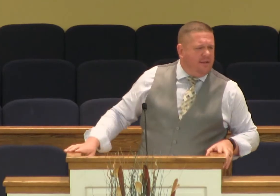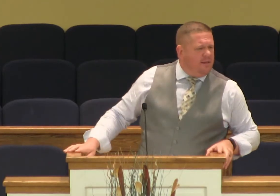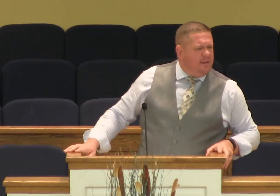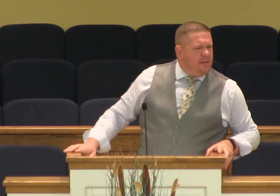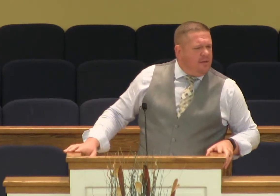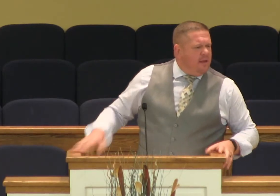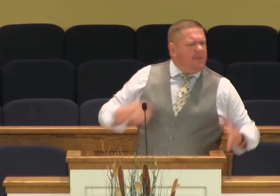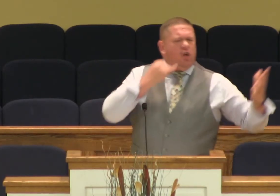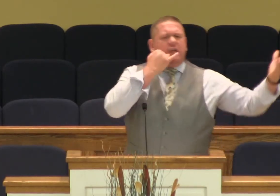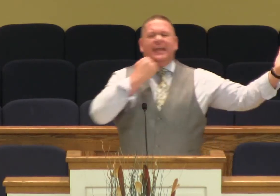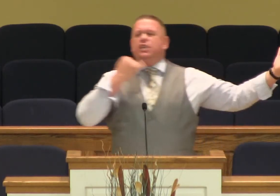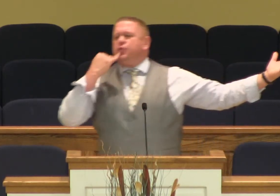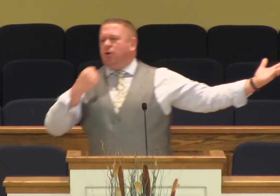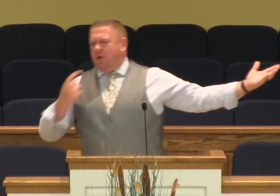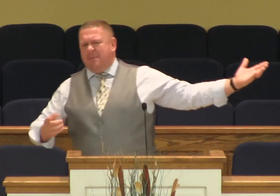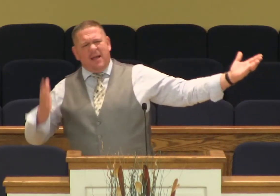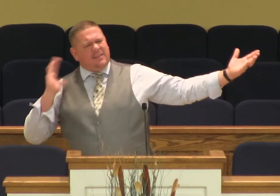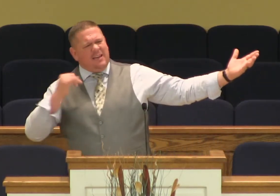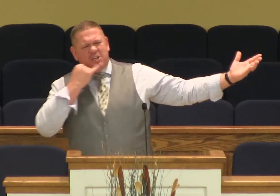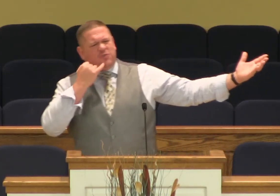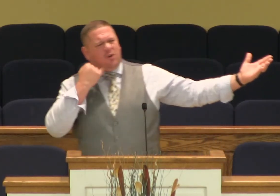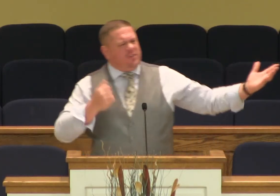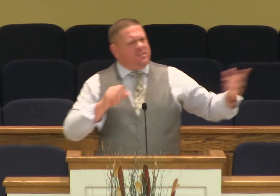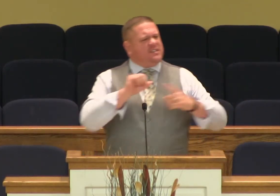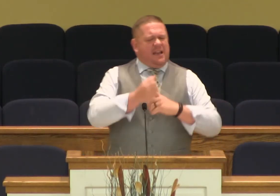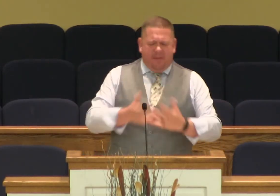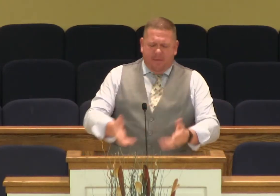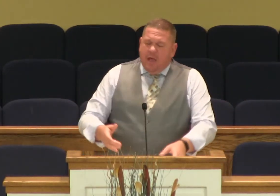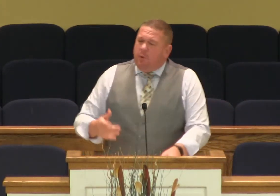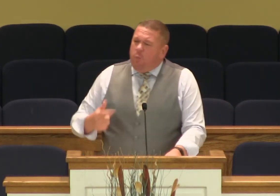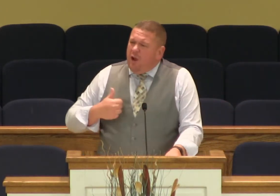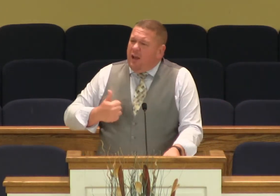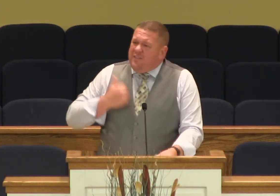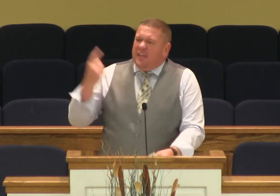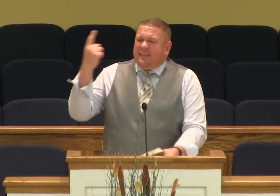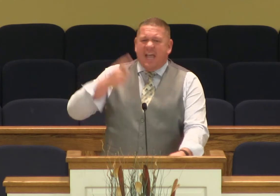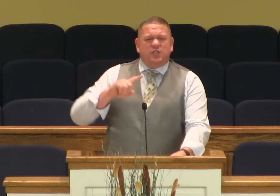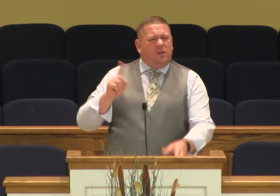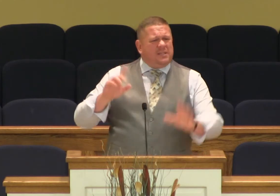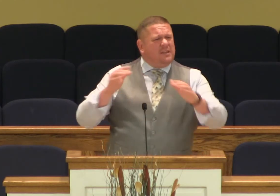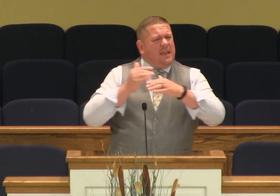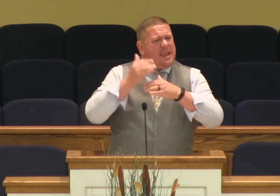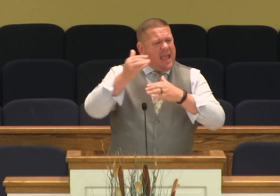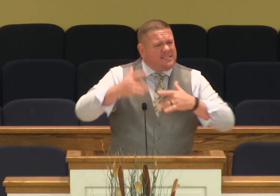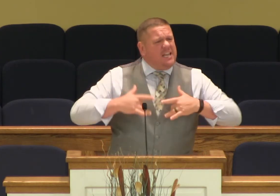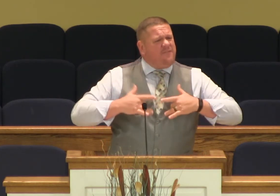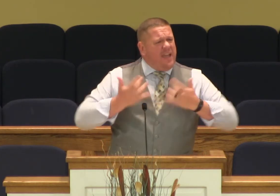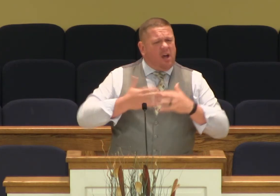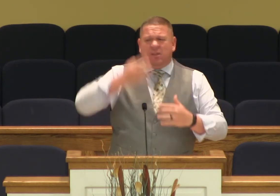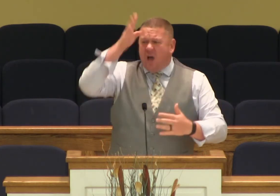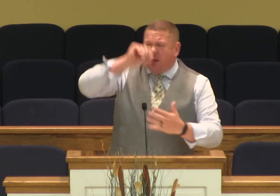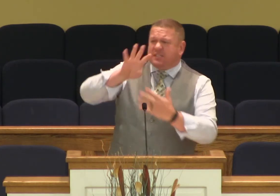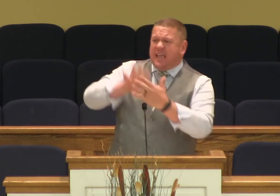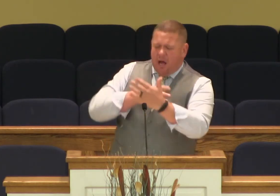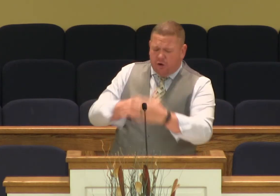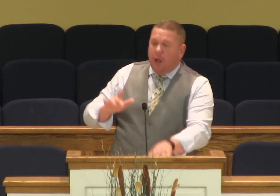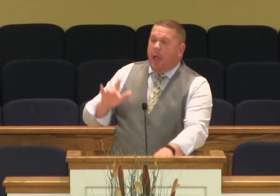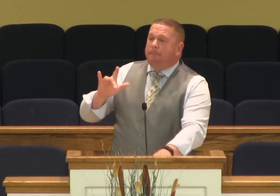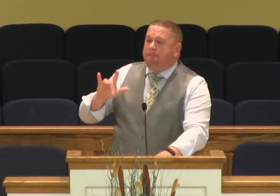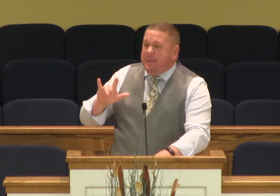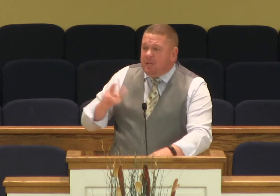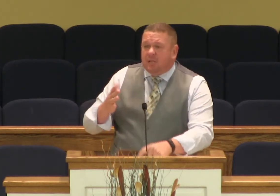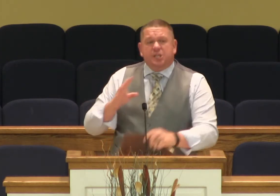yet. I mean, look at Israel, right? Back then, Israel, the state of them. But we are living in days where, listen, the next event on God's